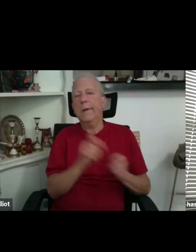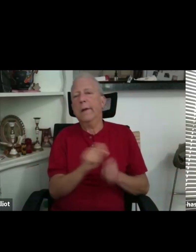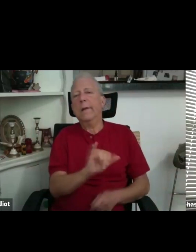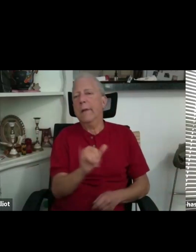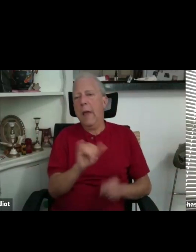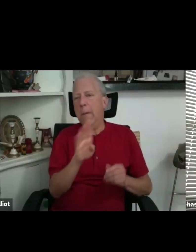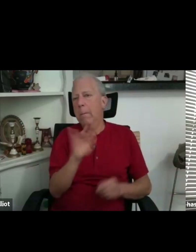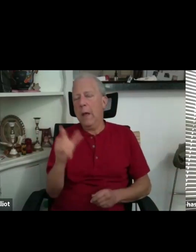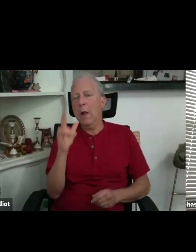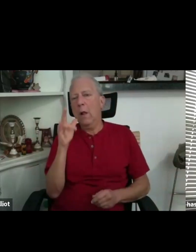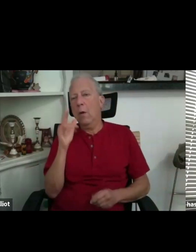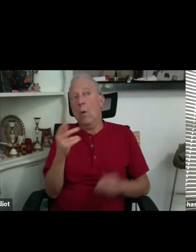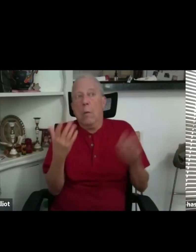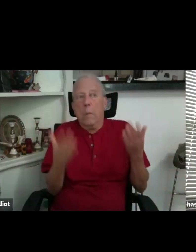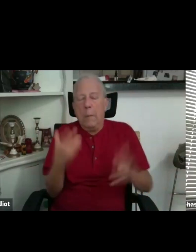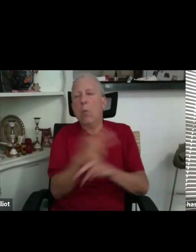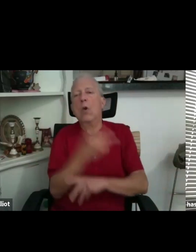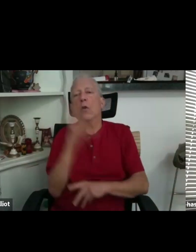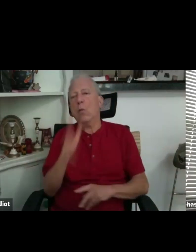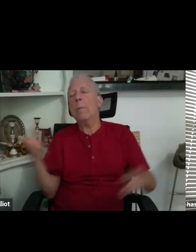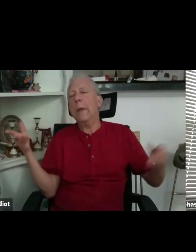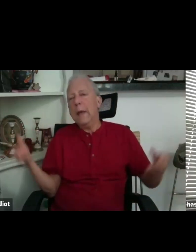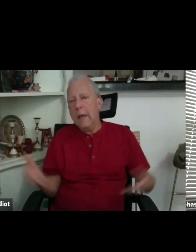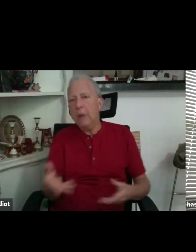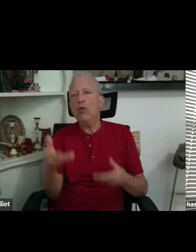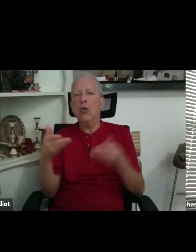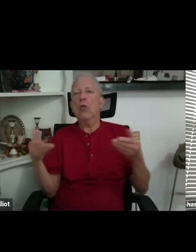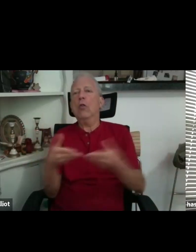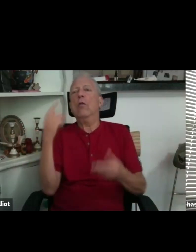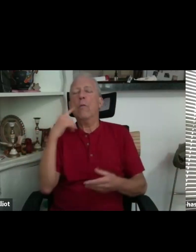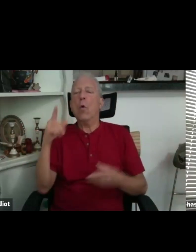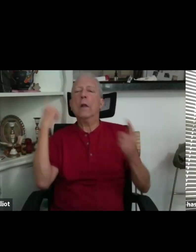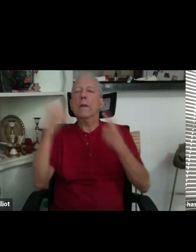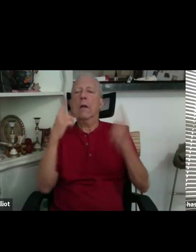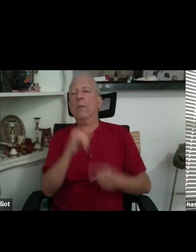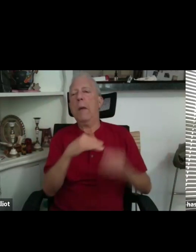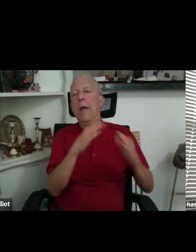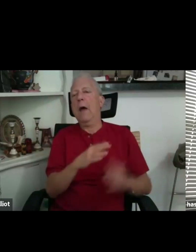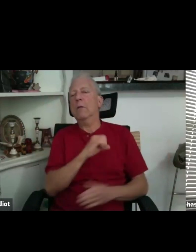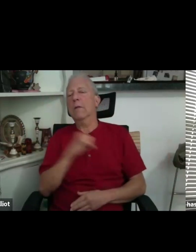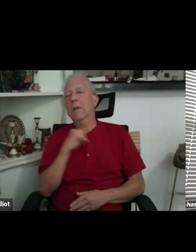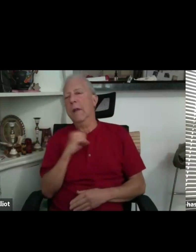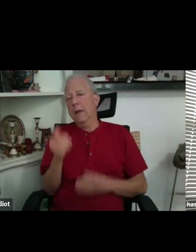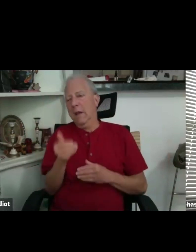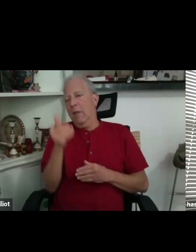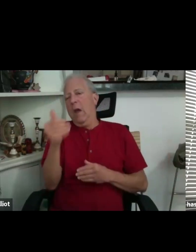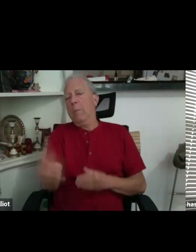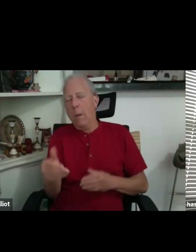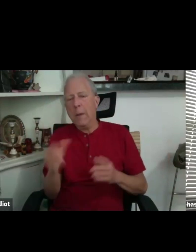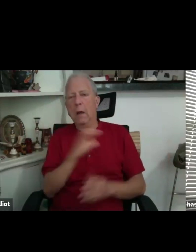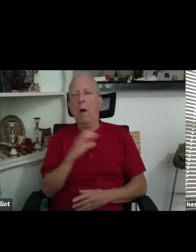will be reintroduced for reconsideration by the House and the Senate in the upcoming